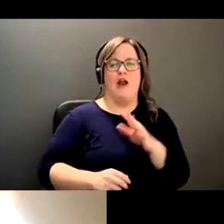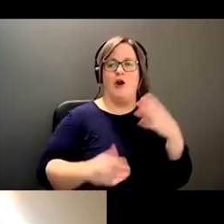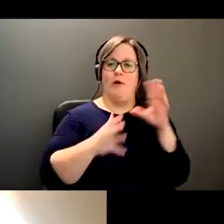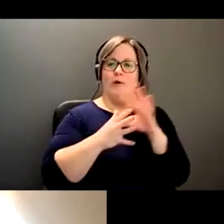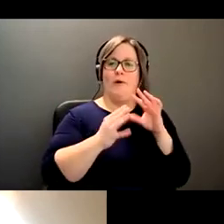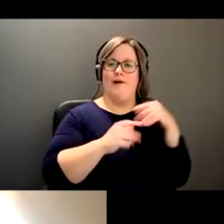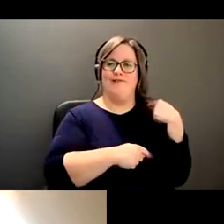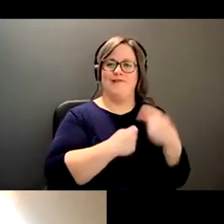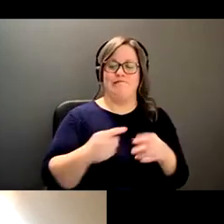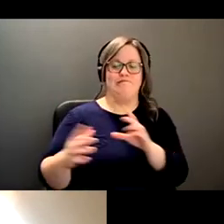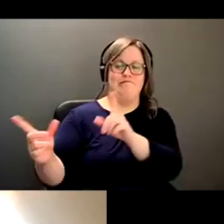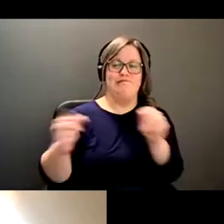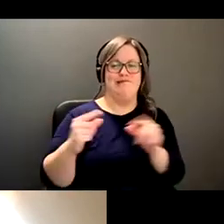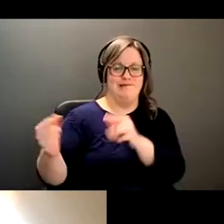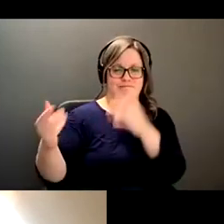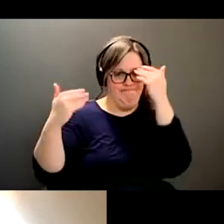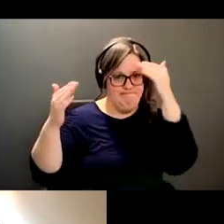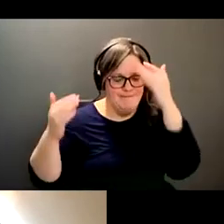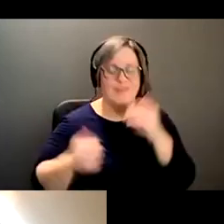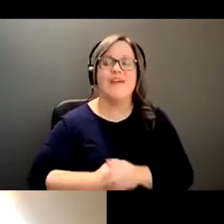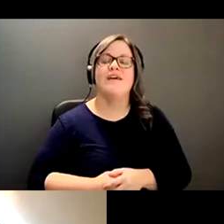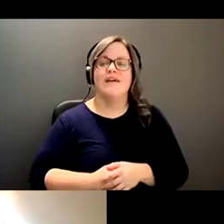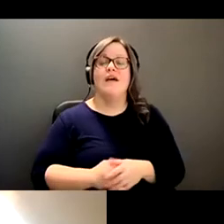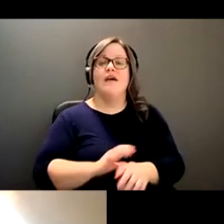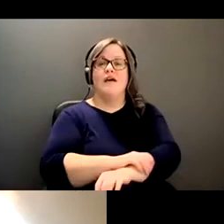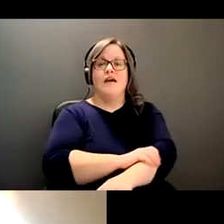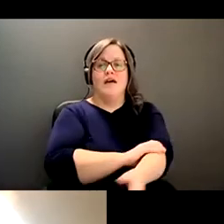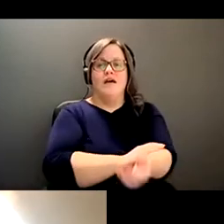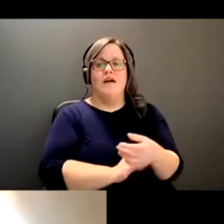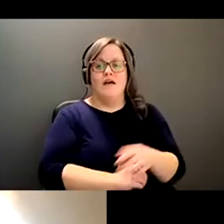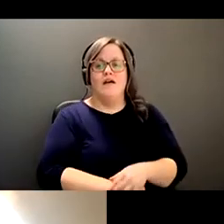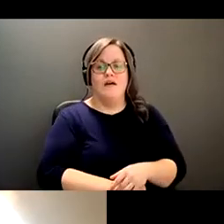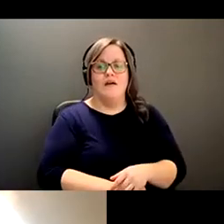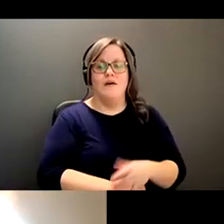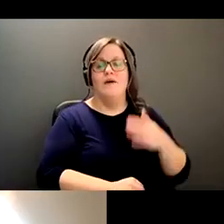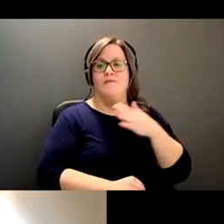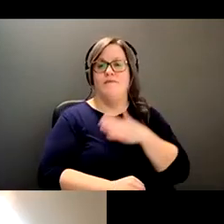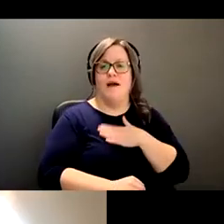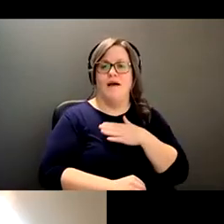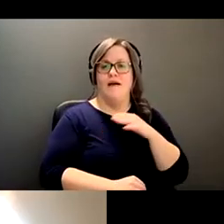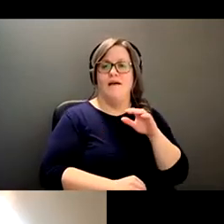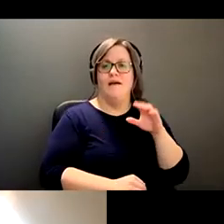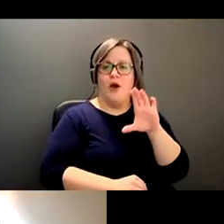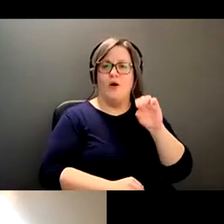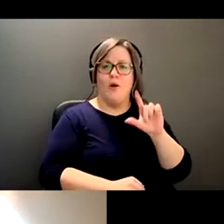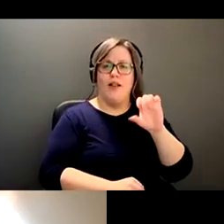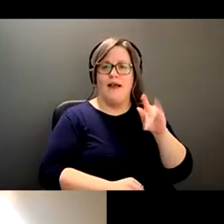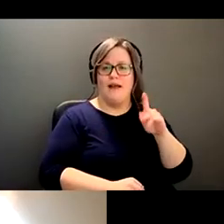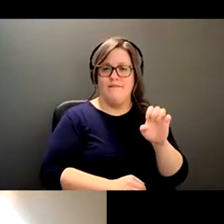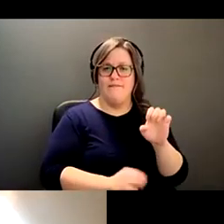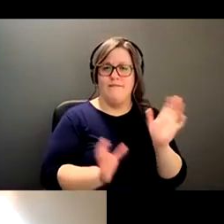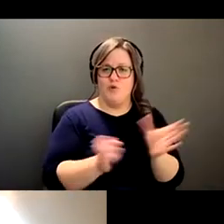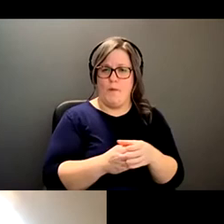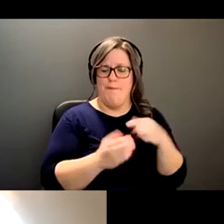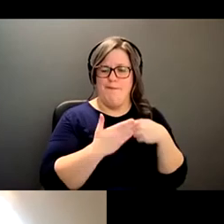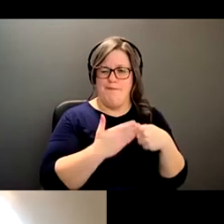important to me that one of the, we talk about this with the Gendai Collective all the time, how one of the very important things that